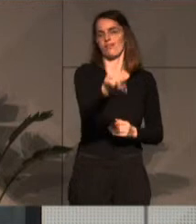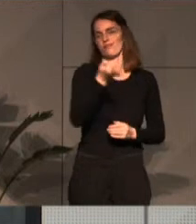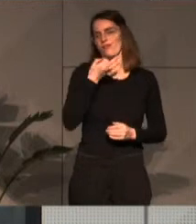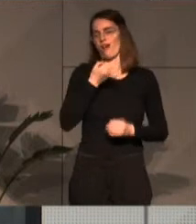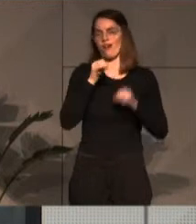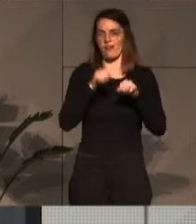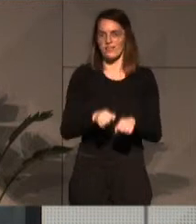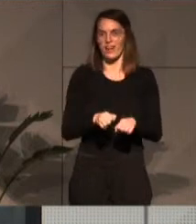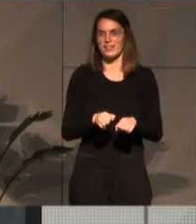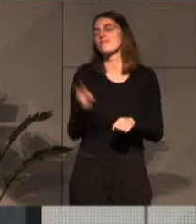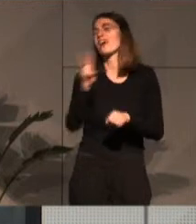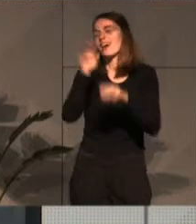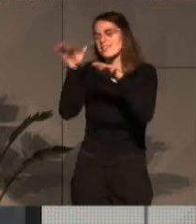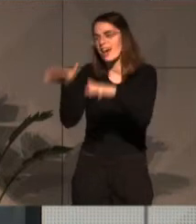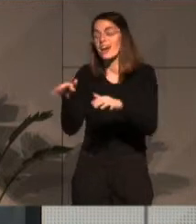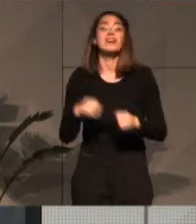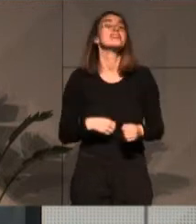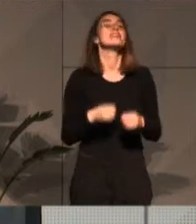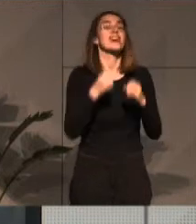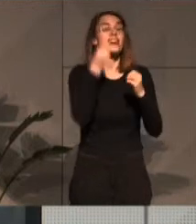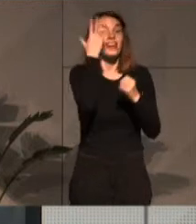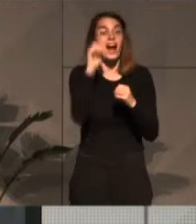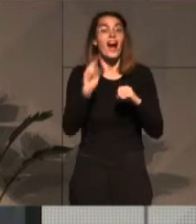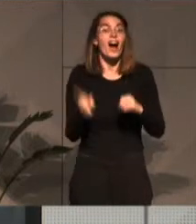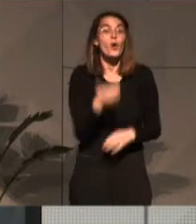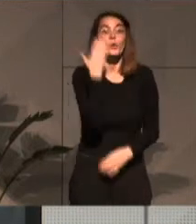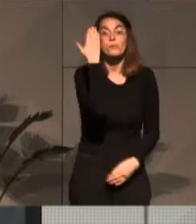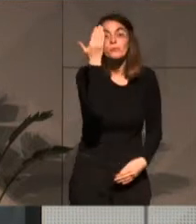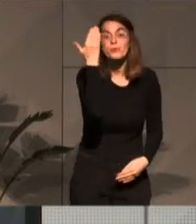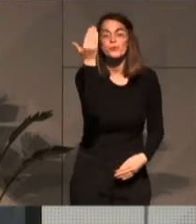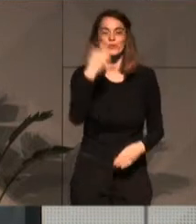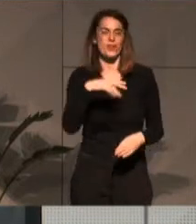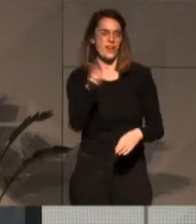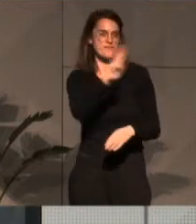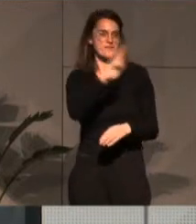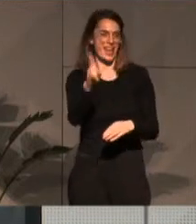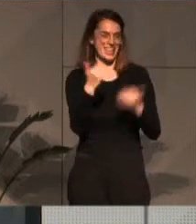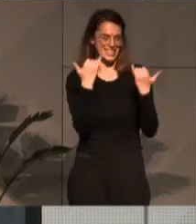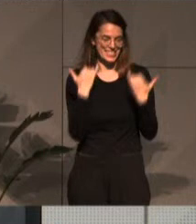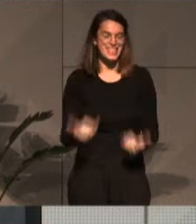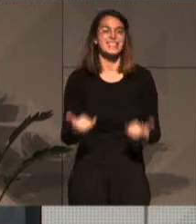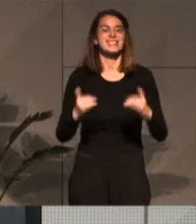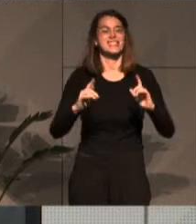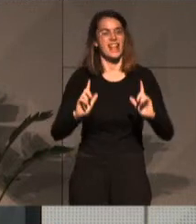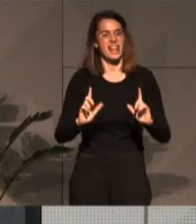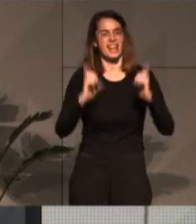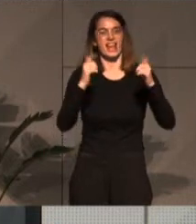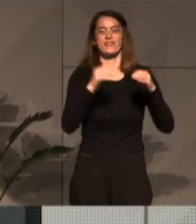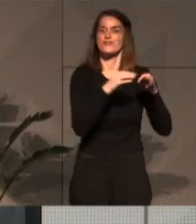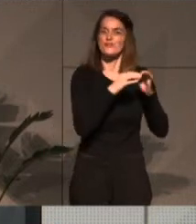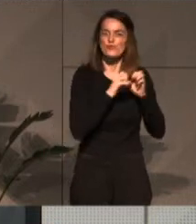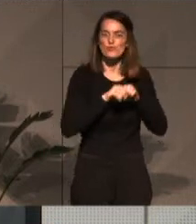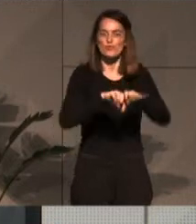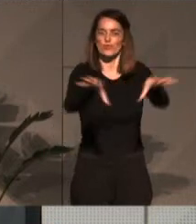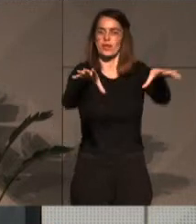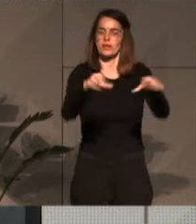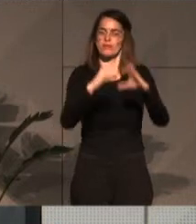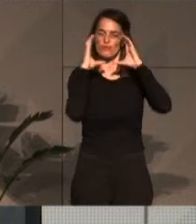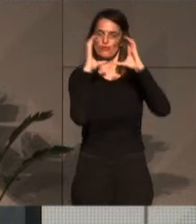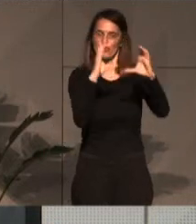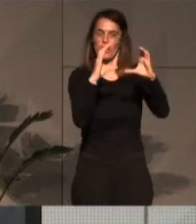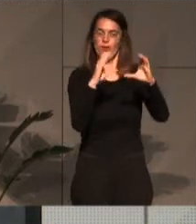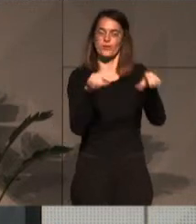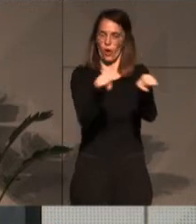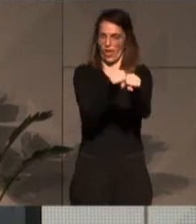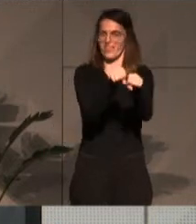hands. At least this holds true for all those present. And I would like to say hello to everyone who's joined us